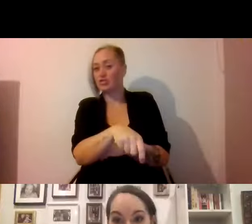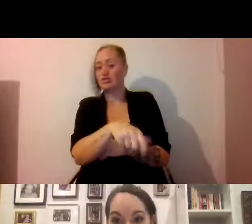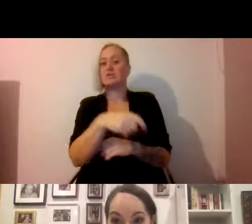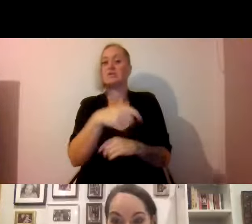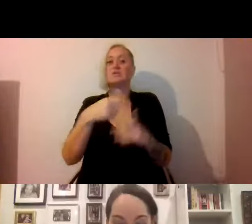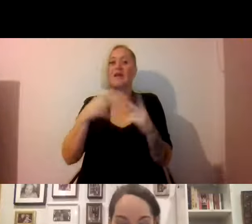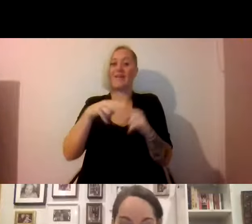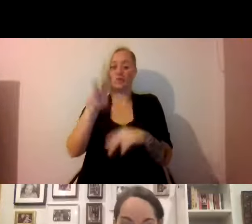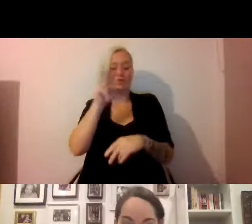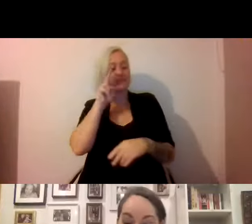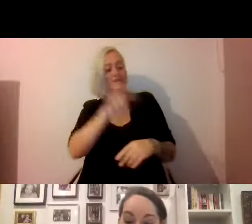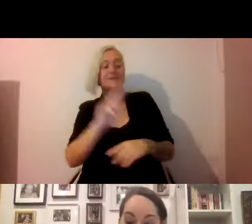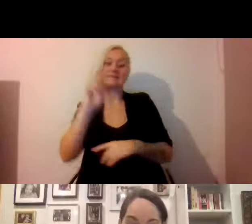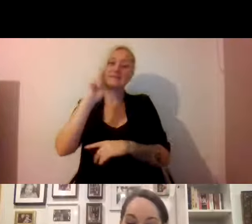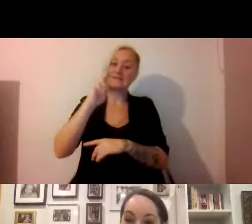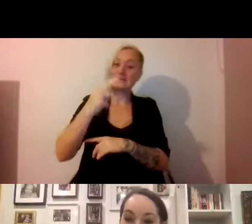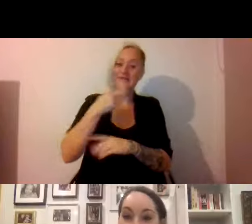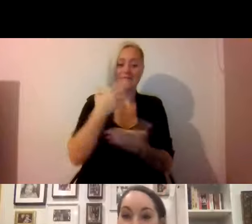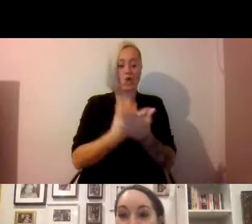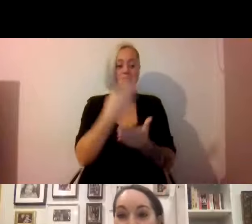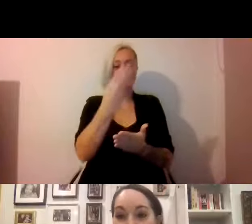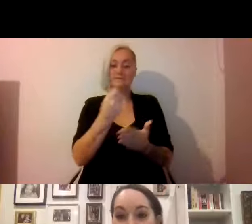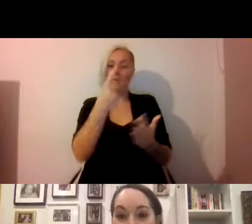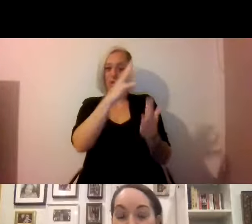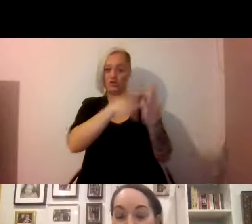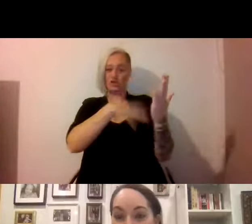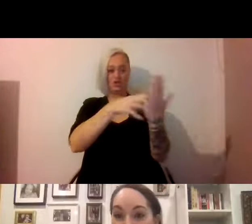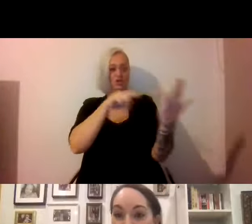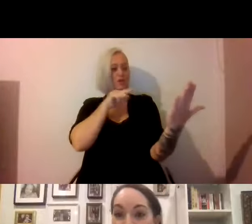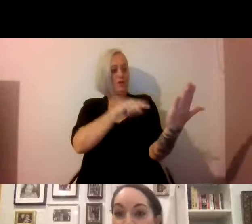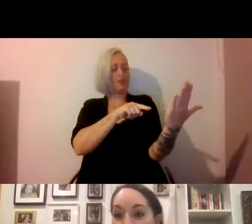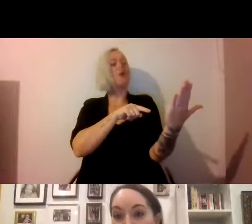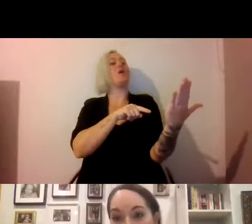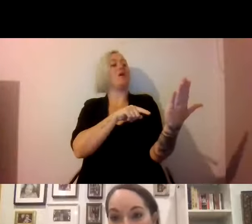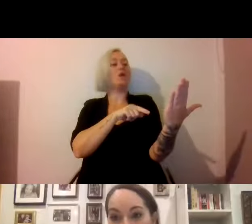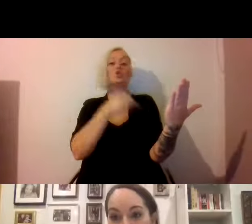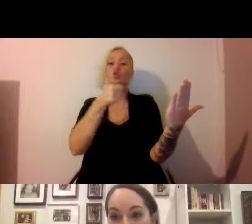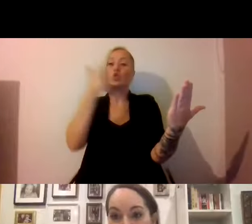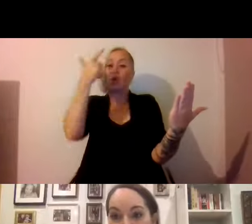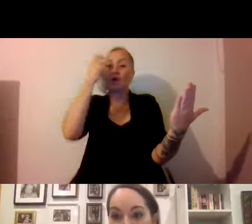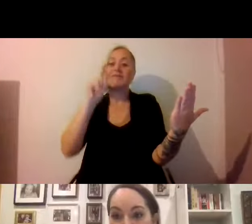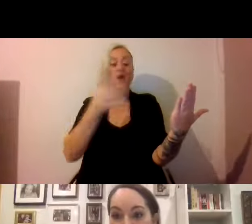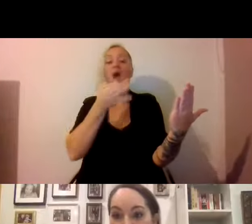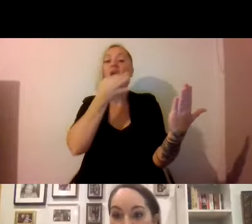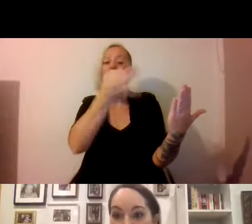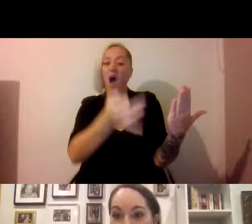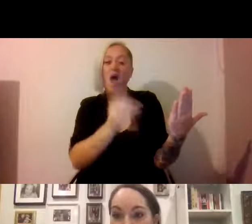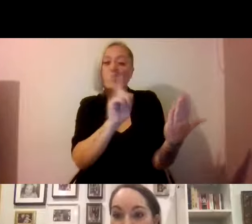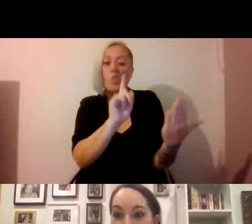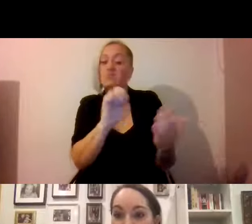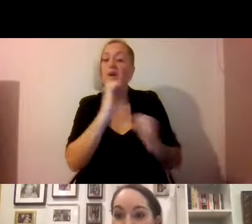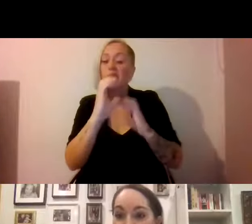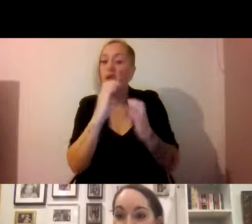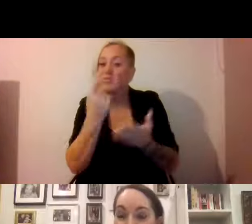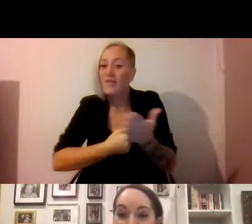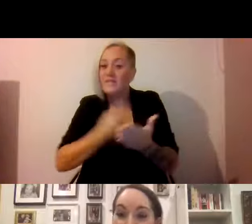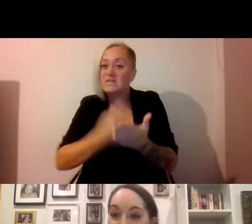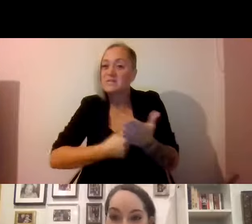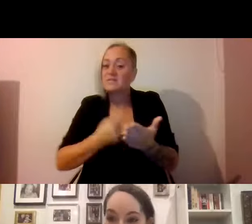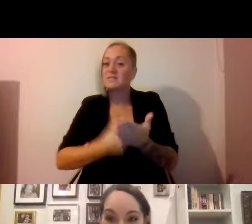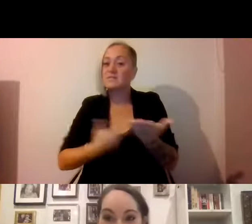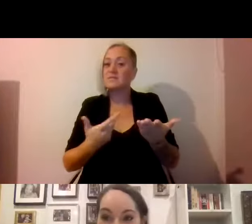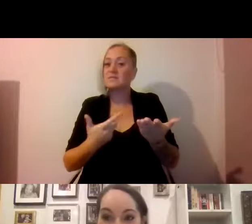word deaf on someone's chart, it's a really good idea, first of all, to ask what their communication preferences are. So deaf people